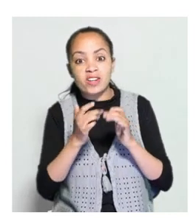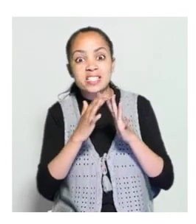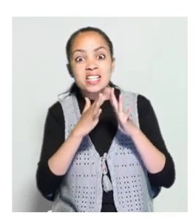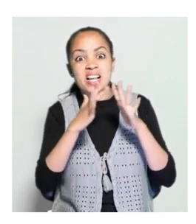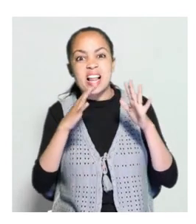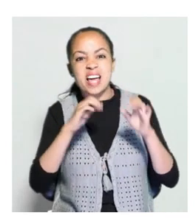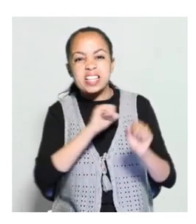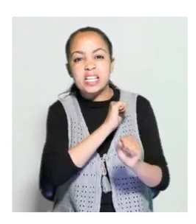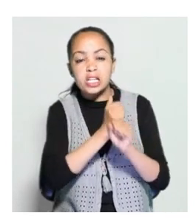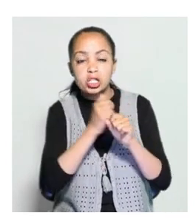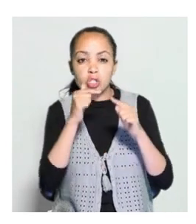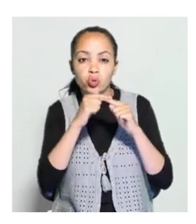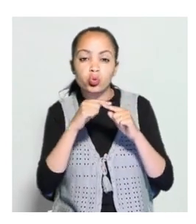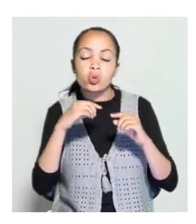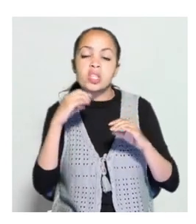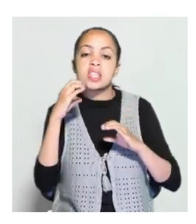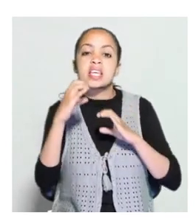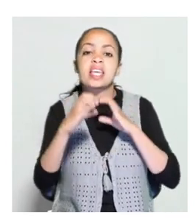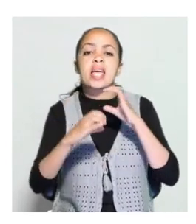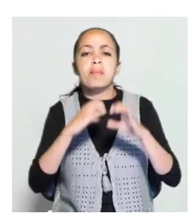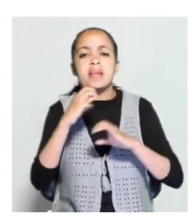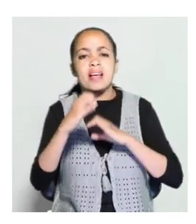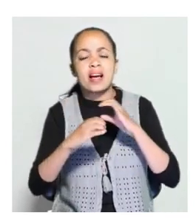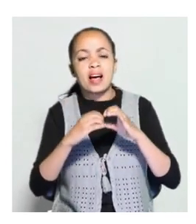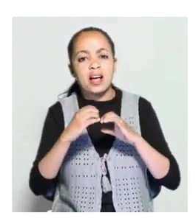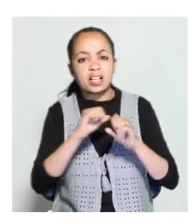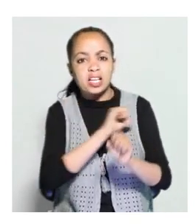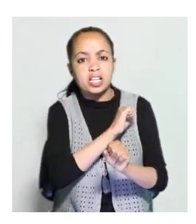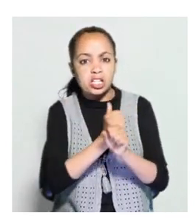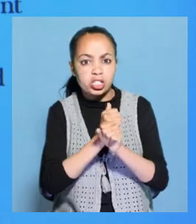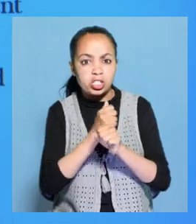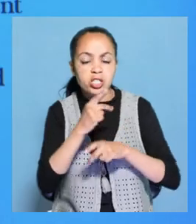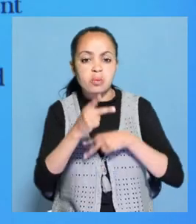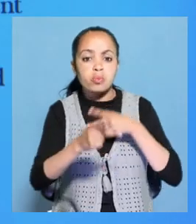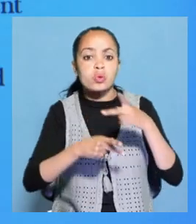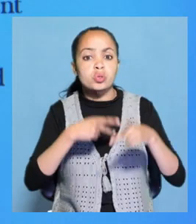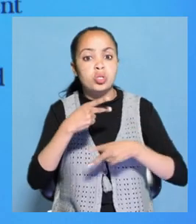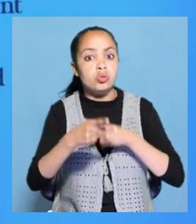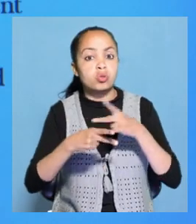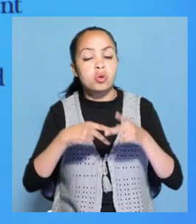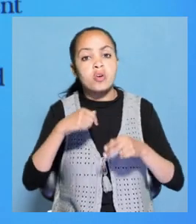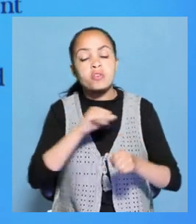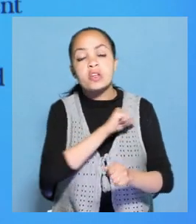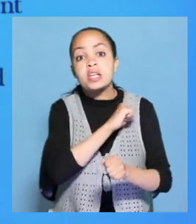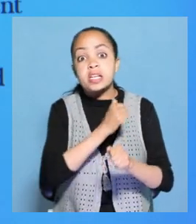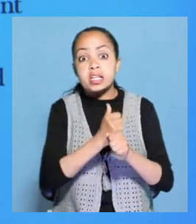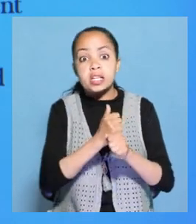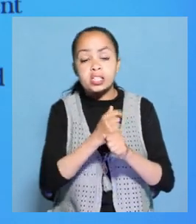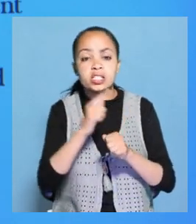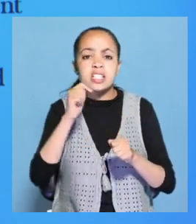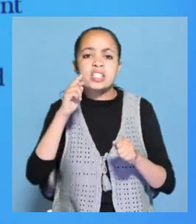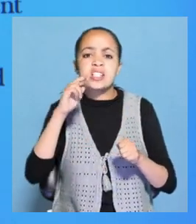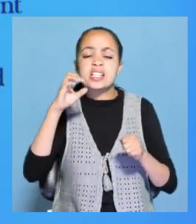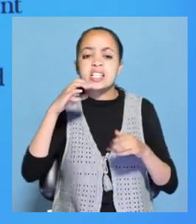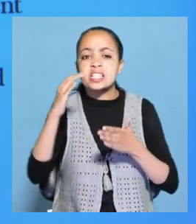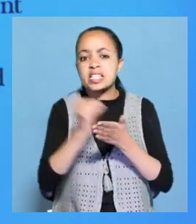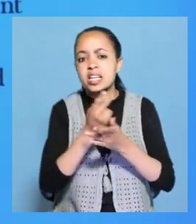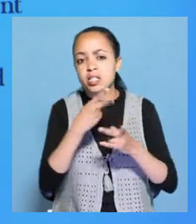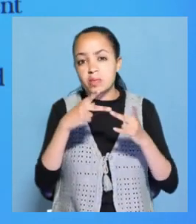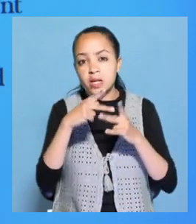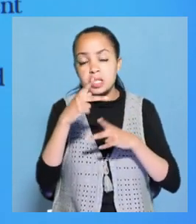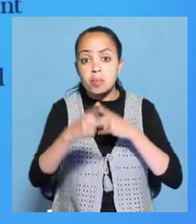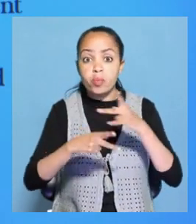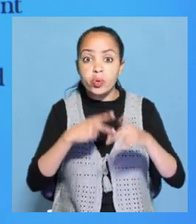energy into chemical energy. There is a process of energy transduction takes place. It is a process